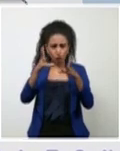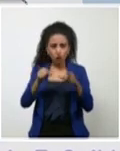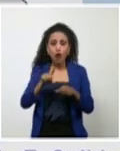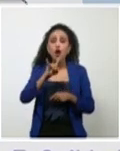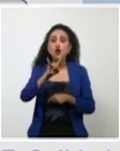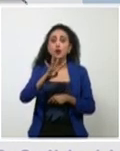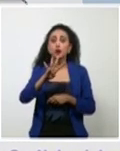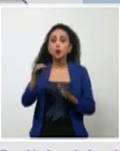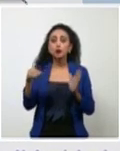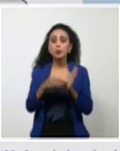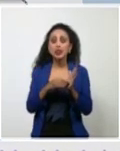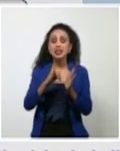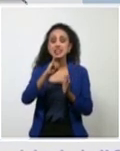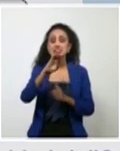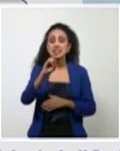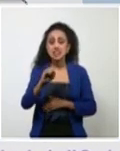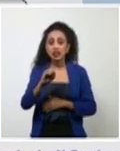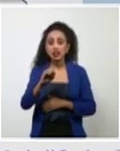Cuba accumulates